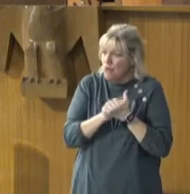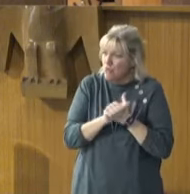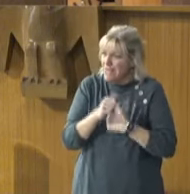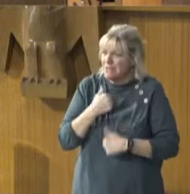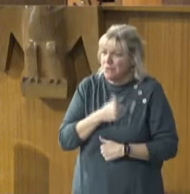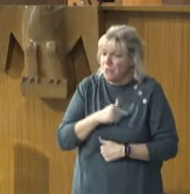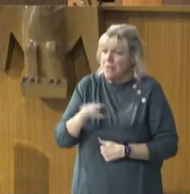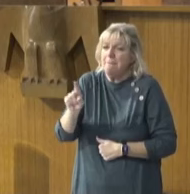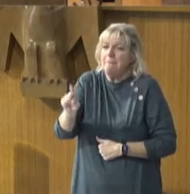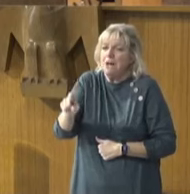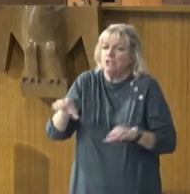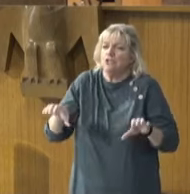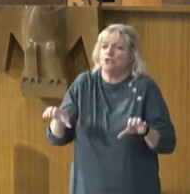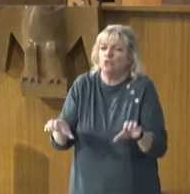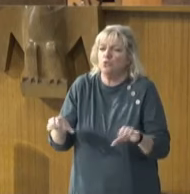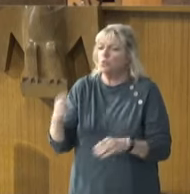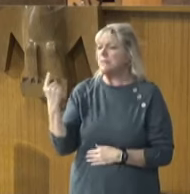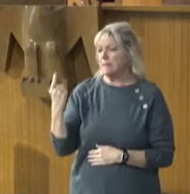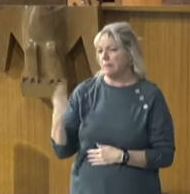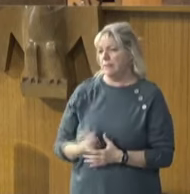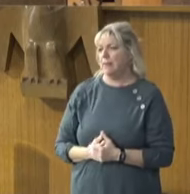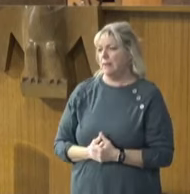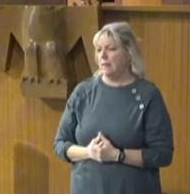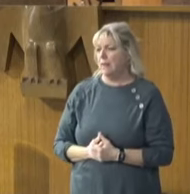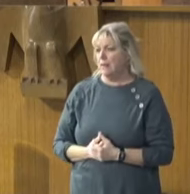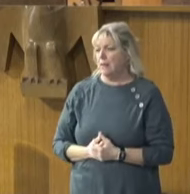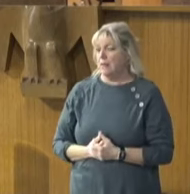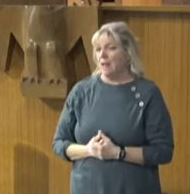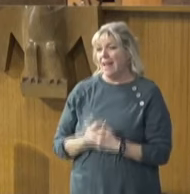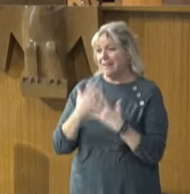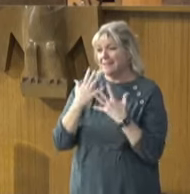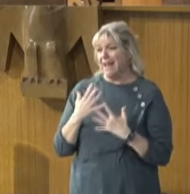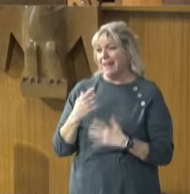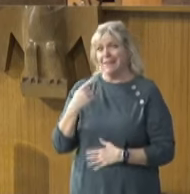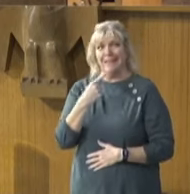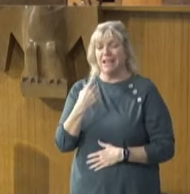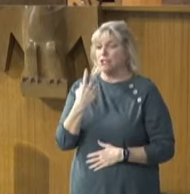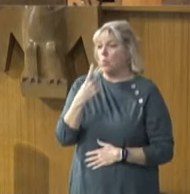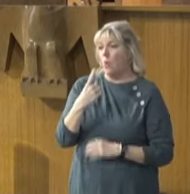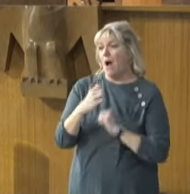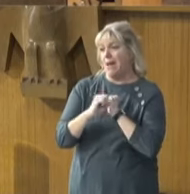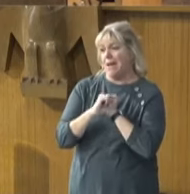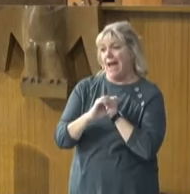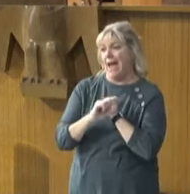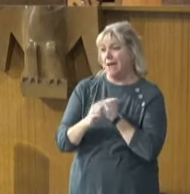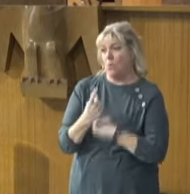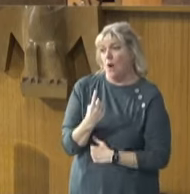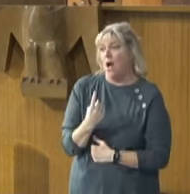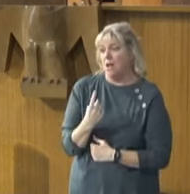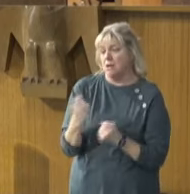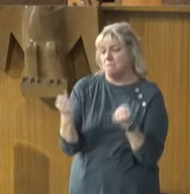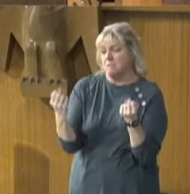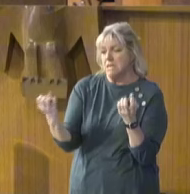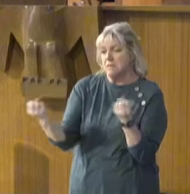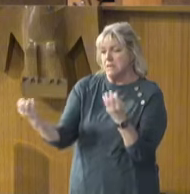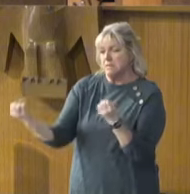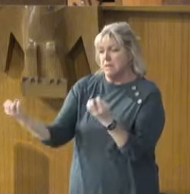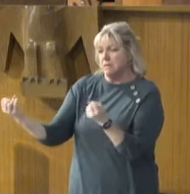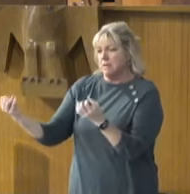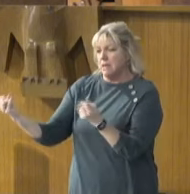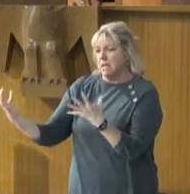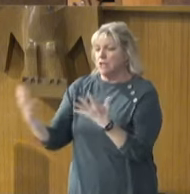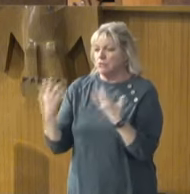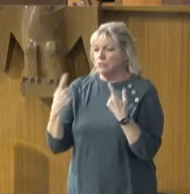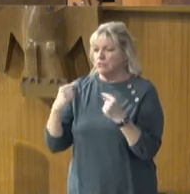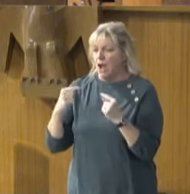do something about it. And sadly, this was just one of many campaign ads that have specifically targeted the